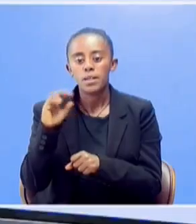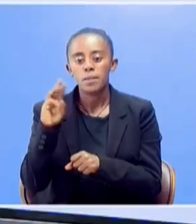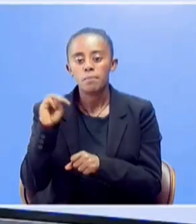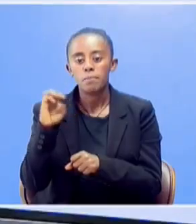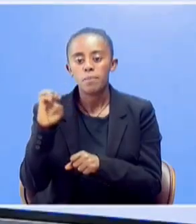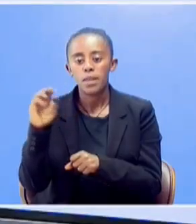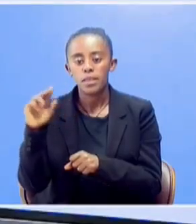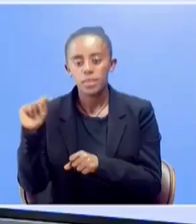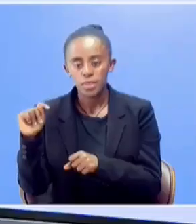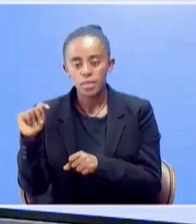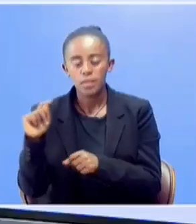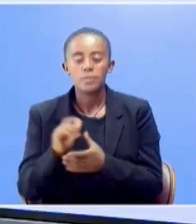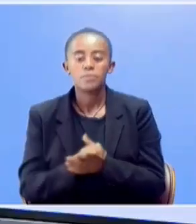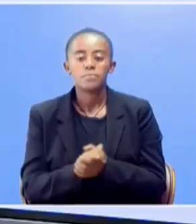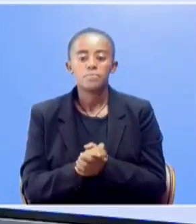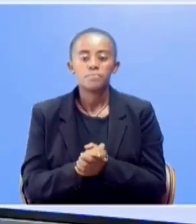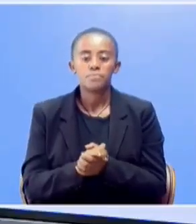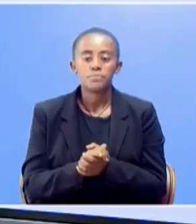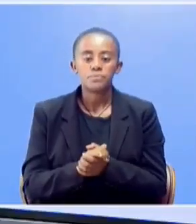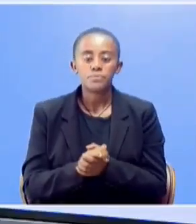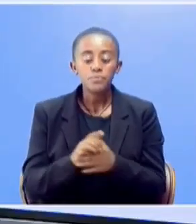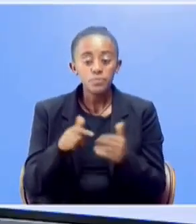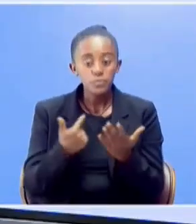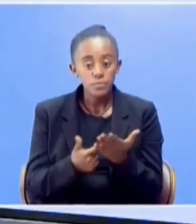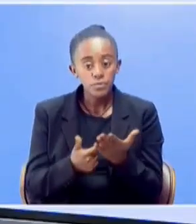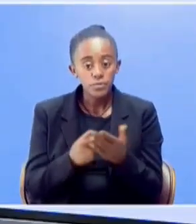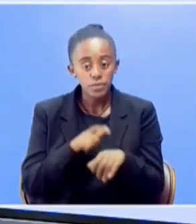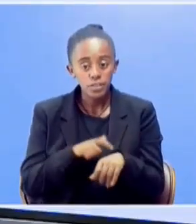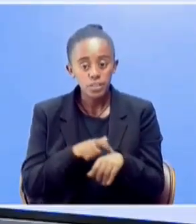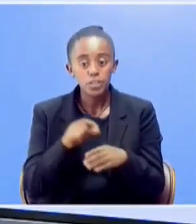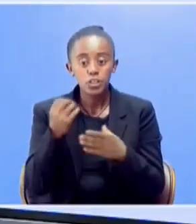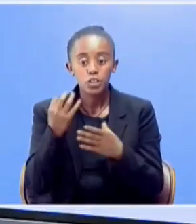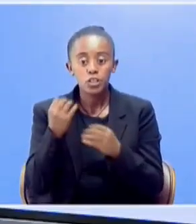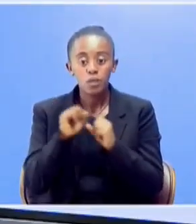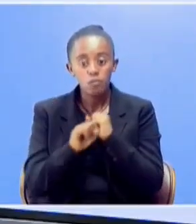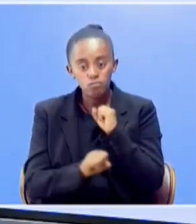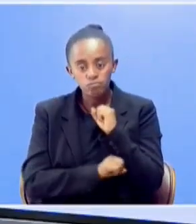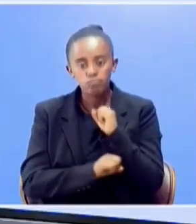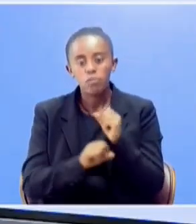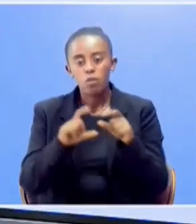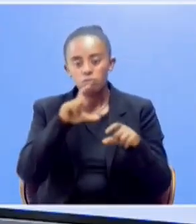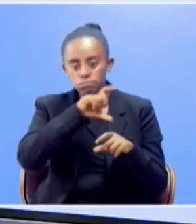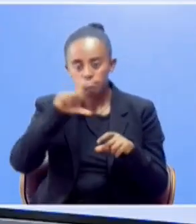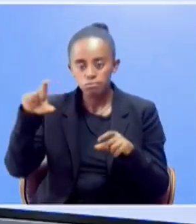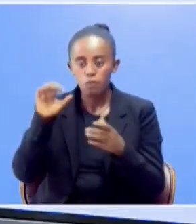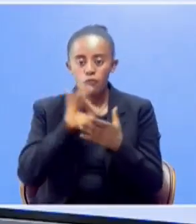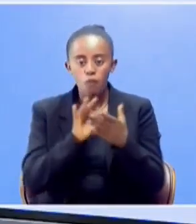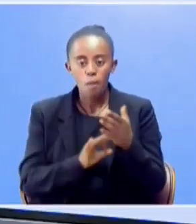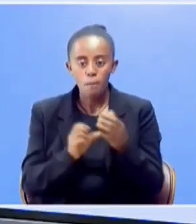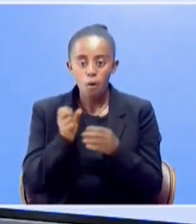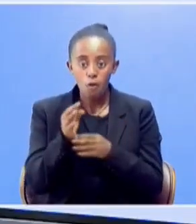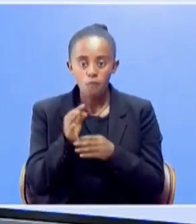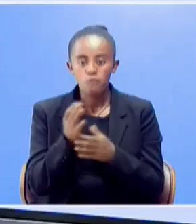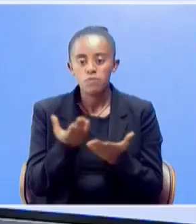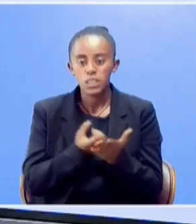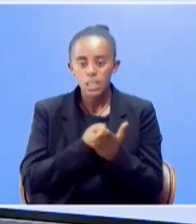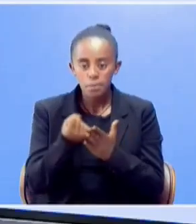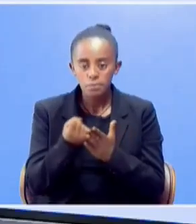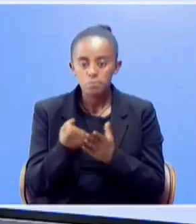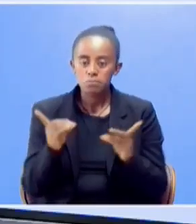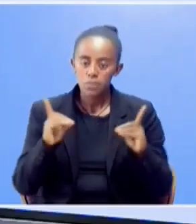Object or complement. This is the form of past perfect. Subject plus